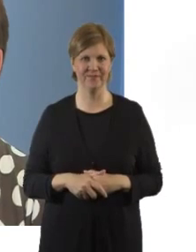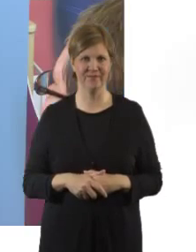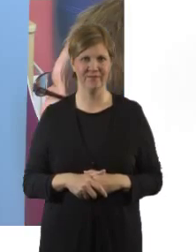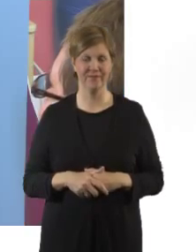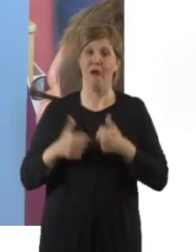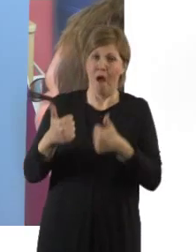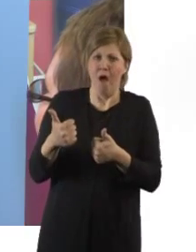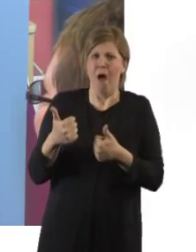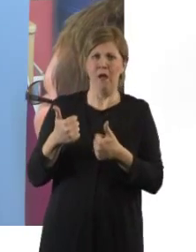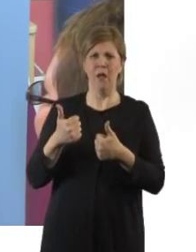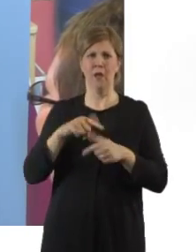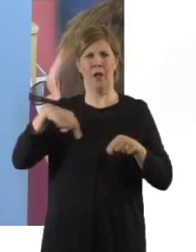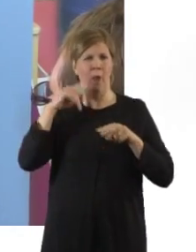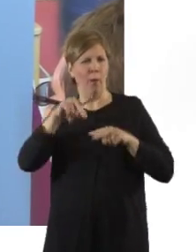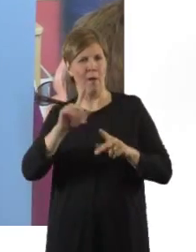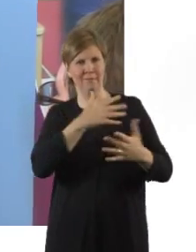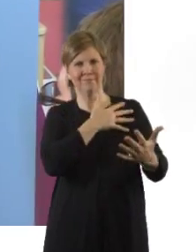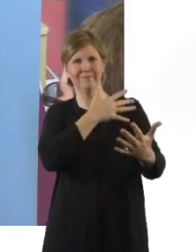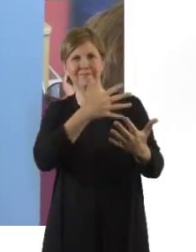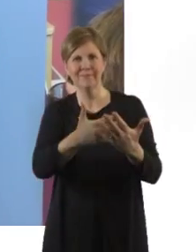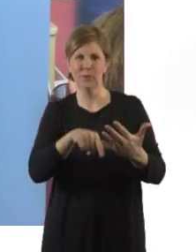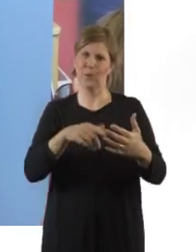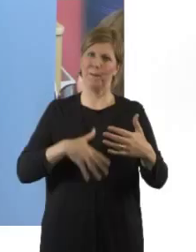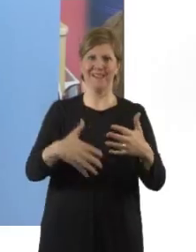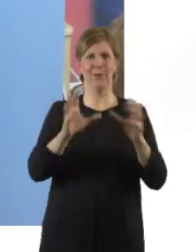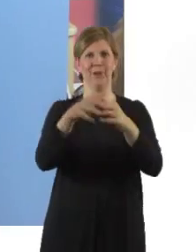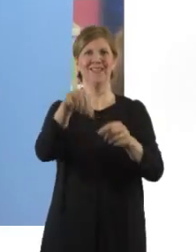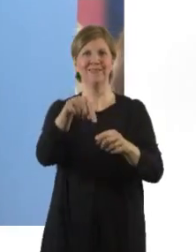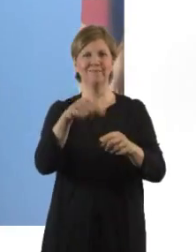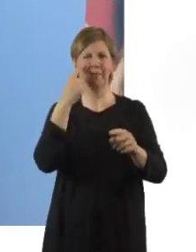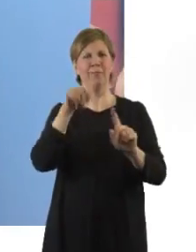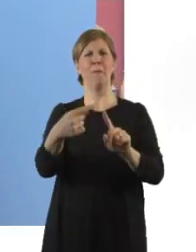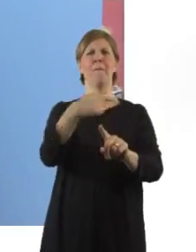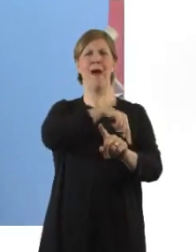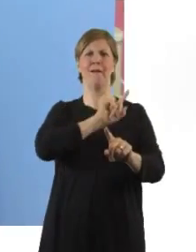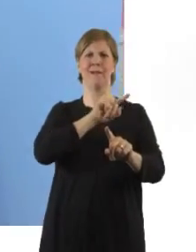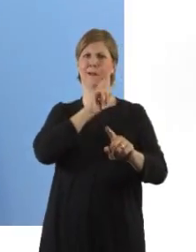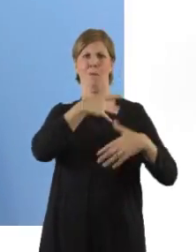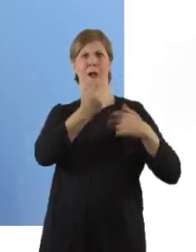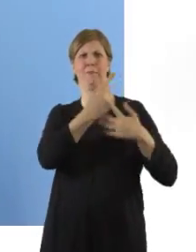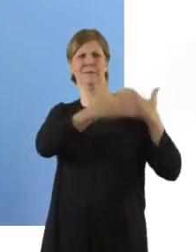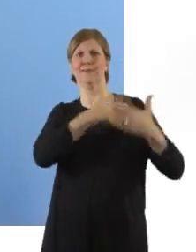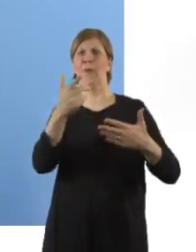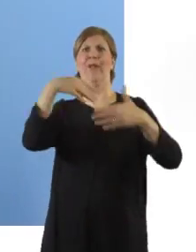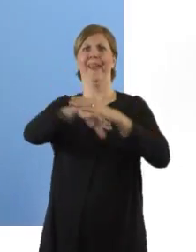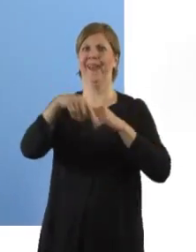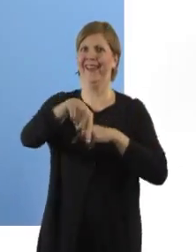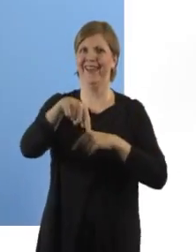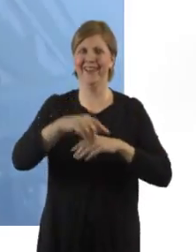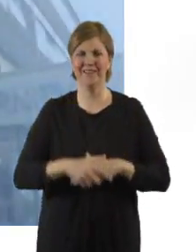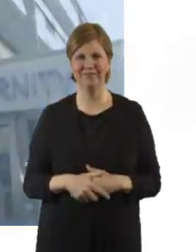hospital. OK Sharon, so earlier we saw your journey to the maternity unit. Let's go back now and see what happens when you go